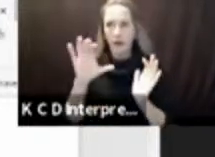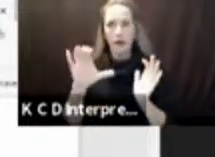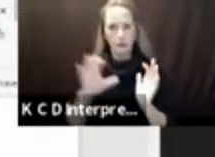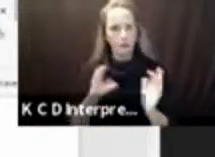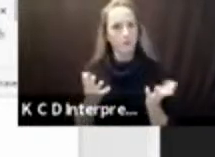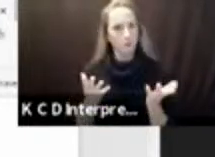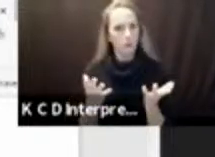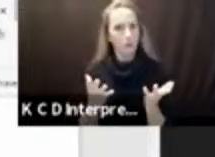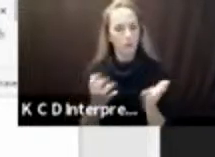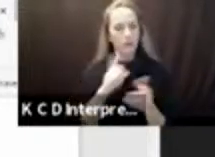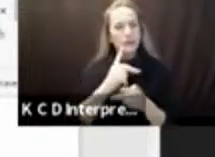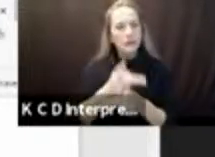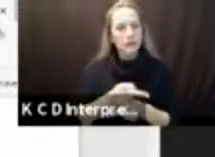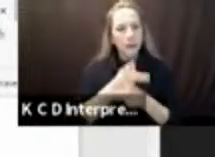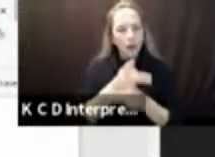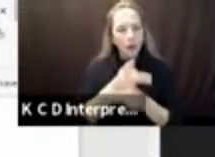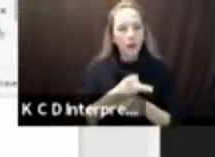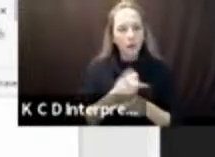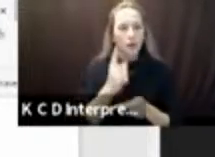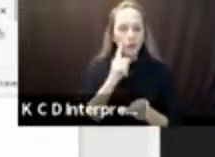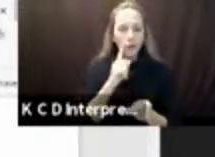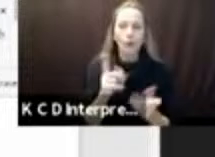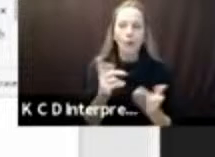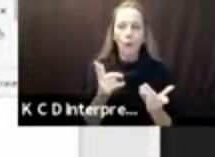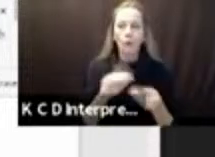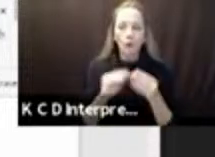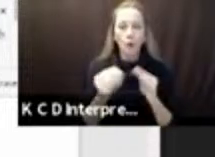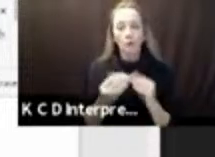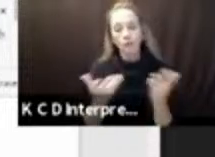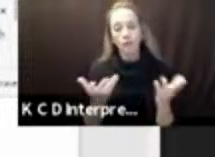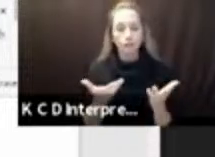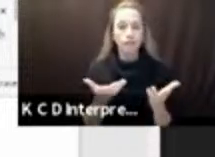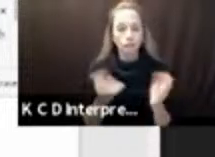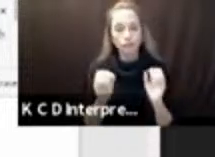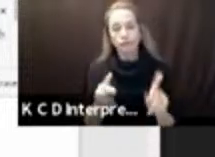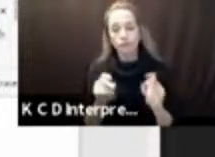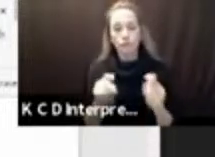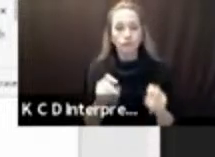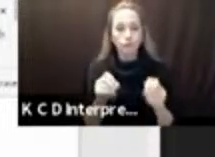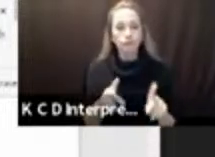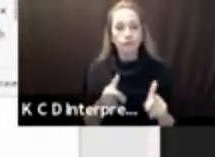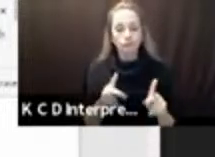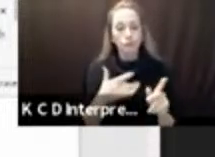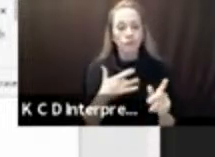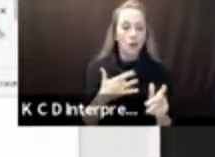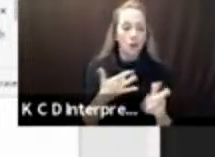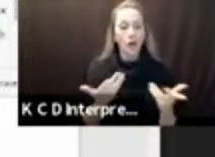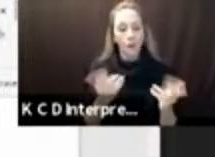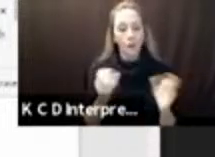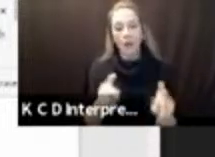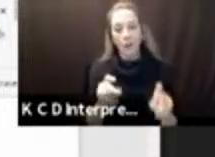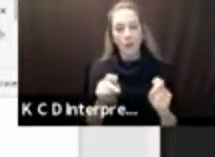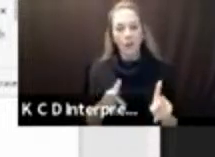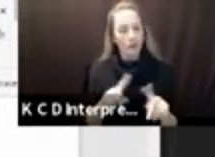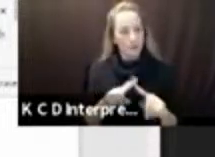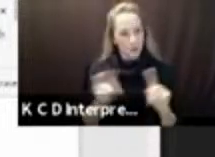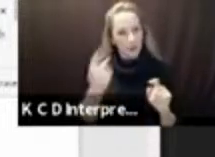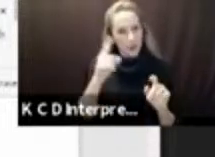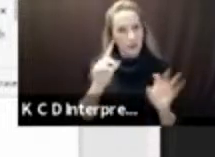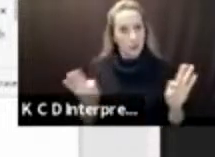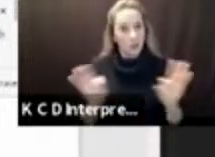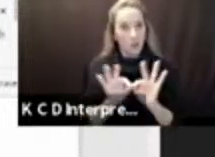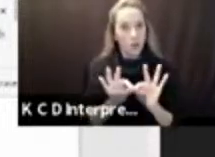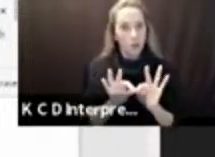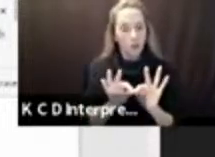careful that we don't get so numb to some of these numbers that we feel like that they're just okay. But there may